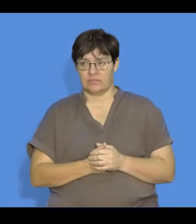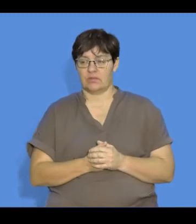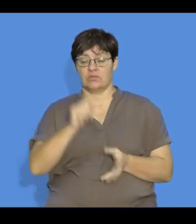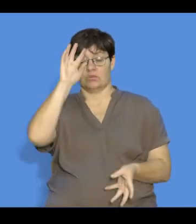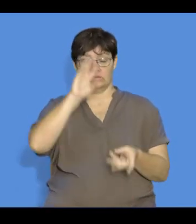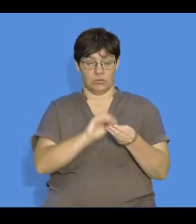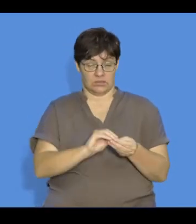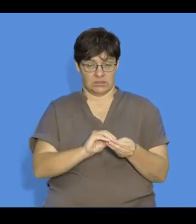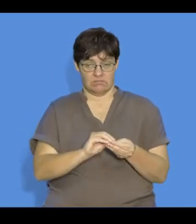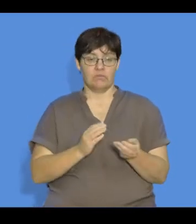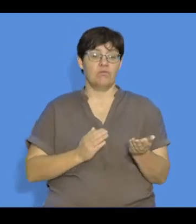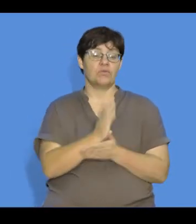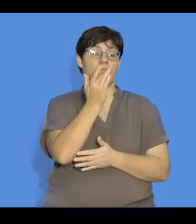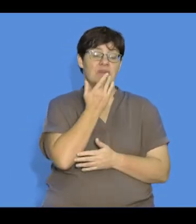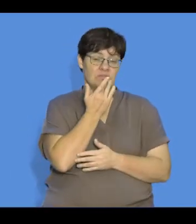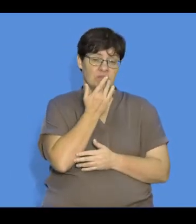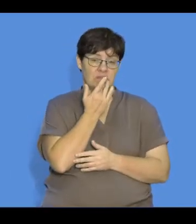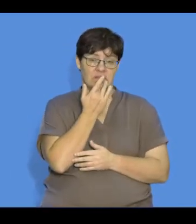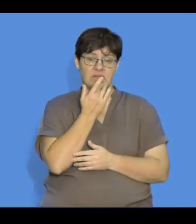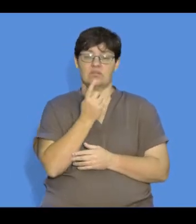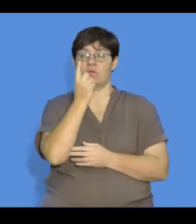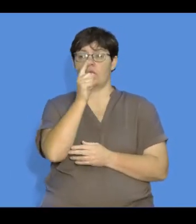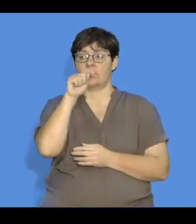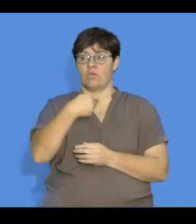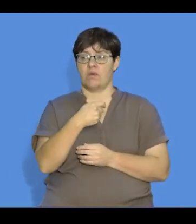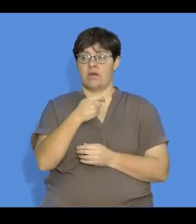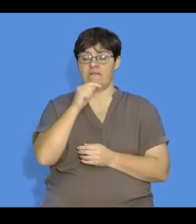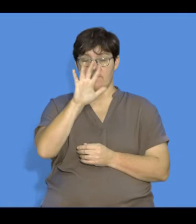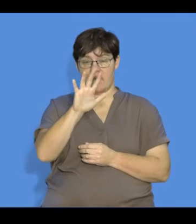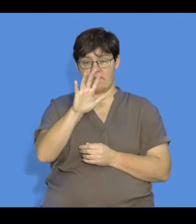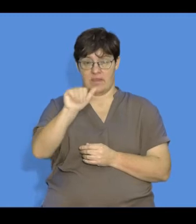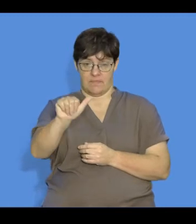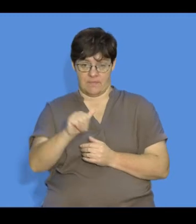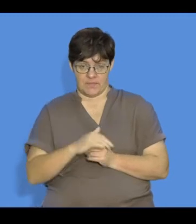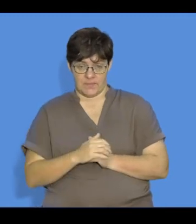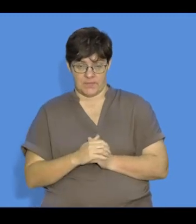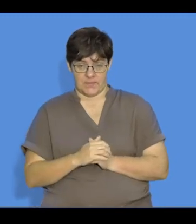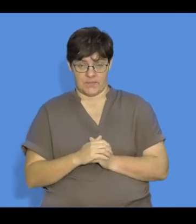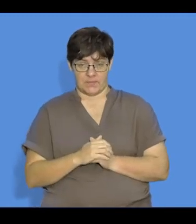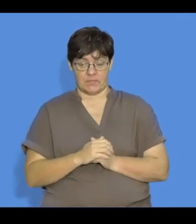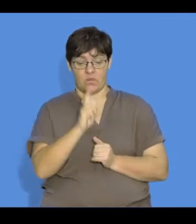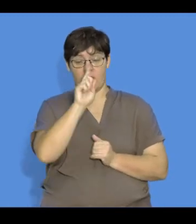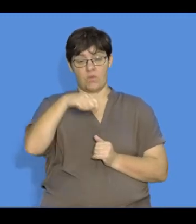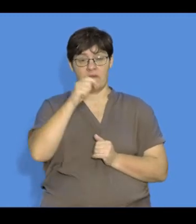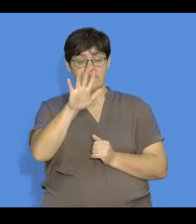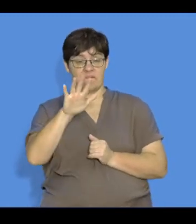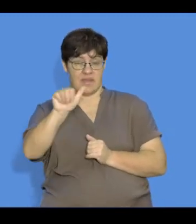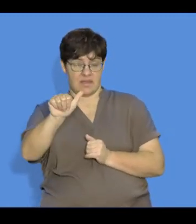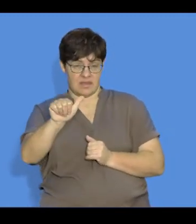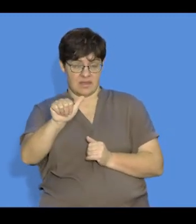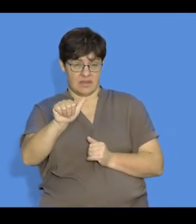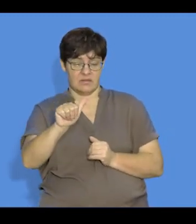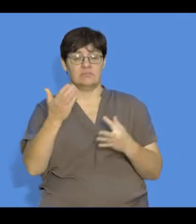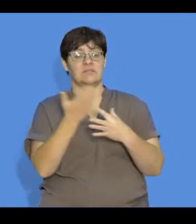in this circuit, which goes through the battery, is actually 1.5 amperes, right? So the